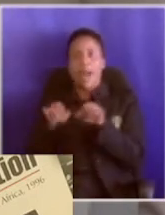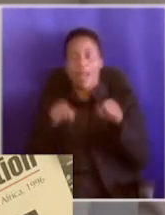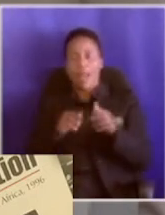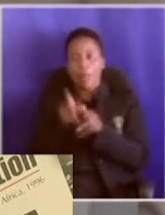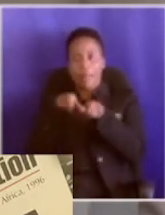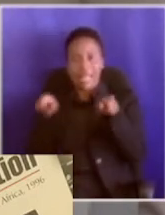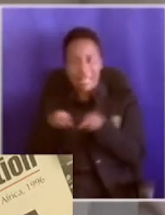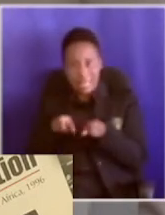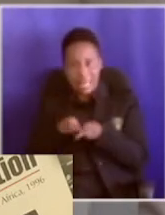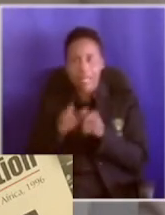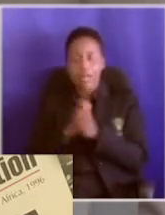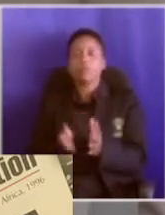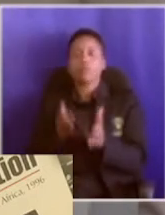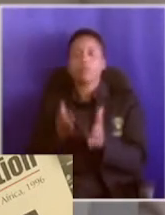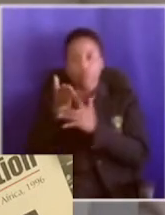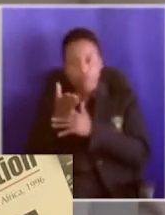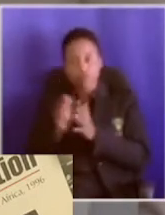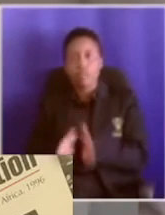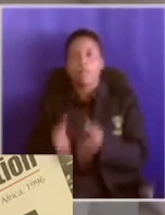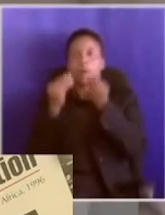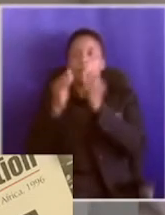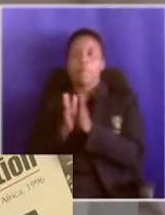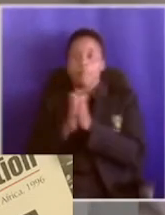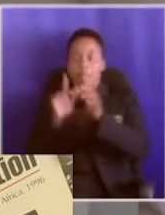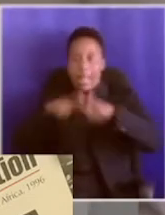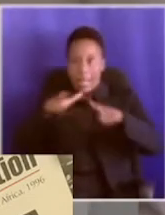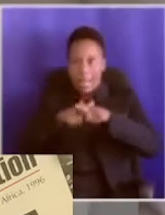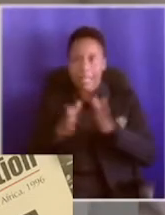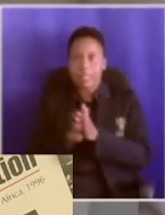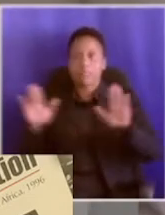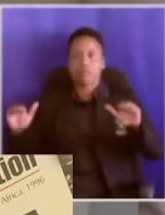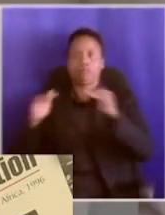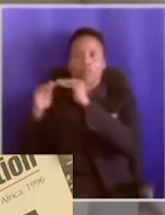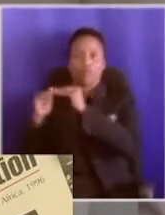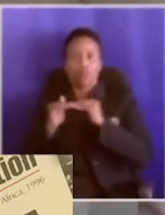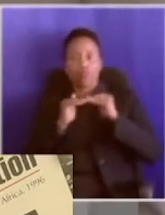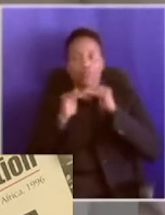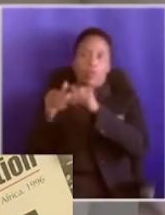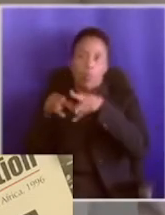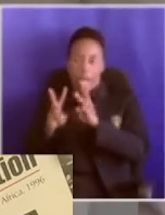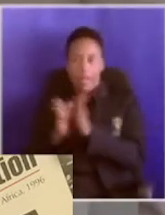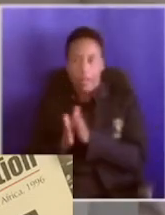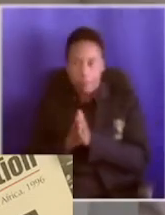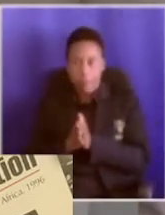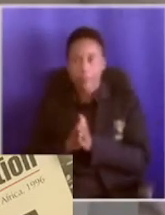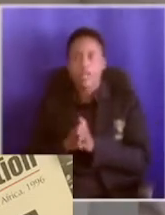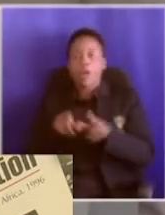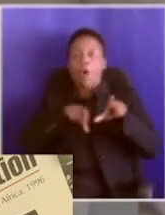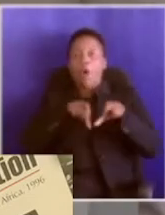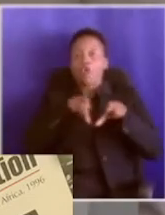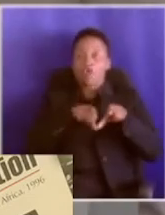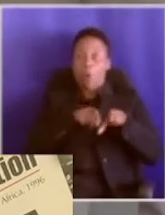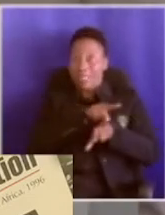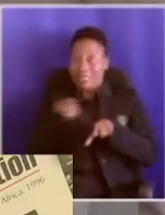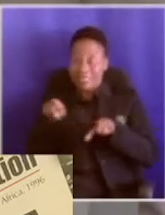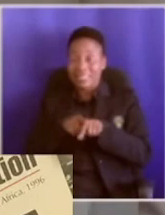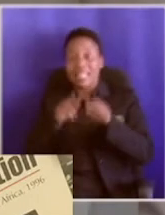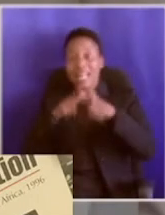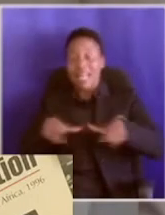gain access to land on an equitable basis. Control over much of the land in